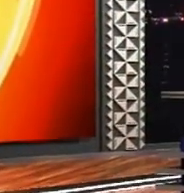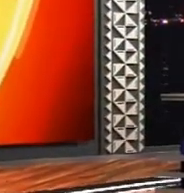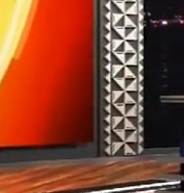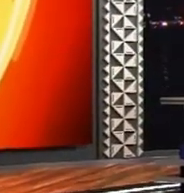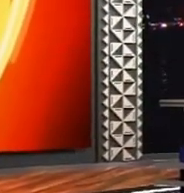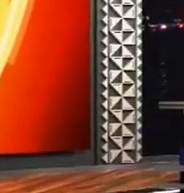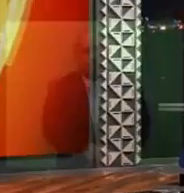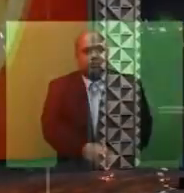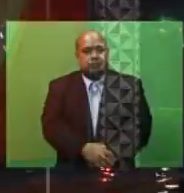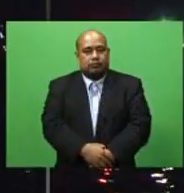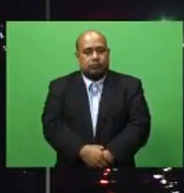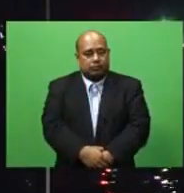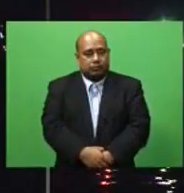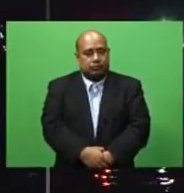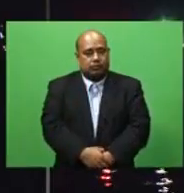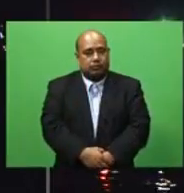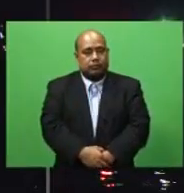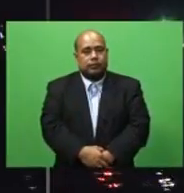Spate.